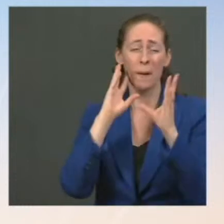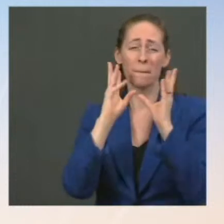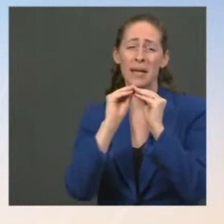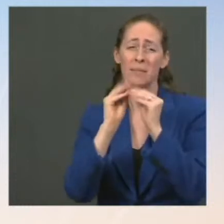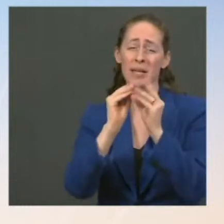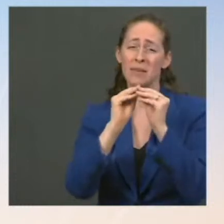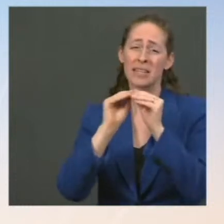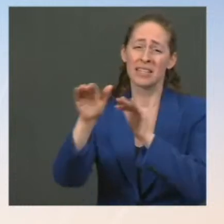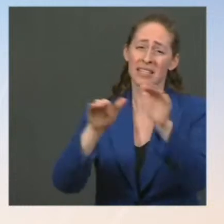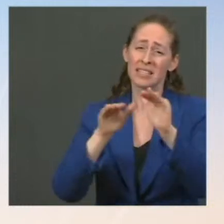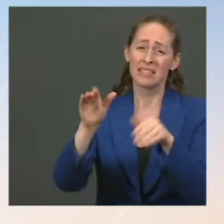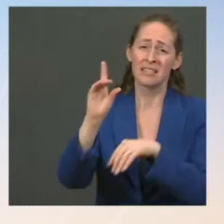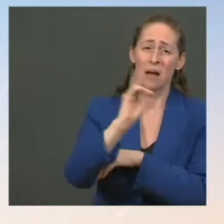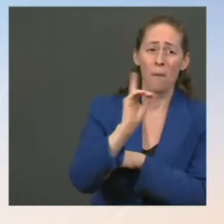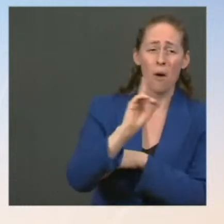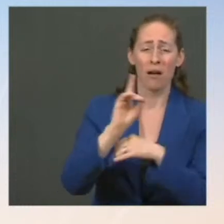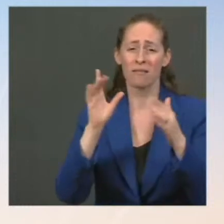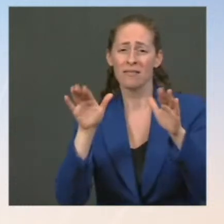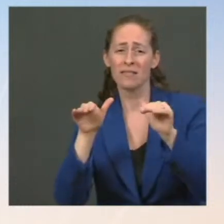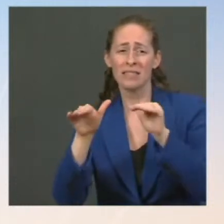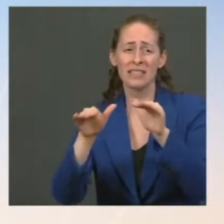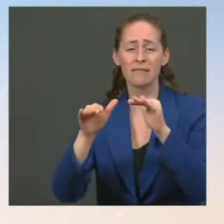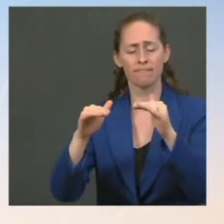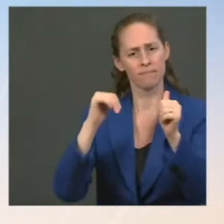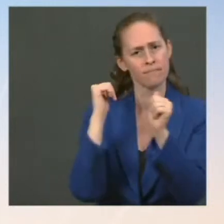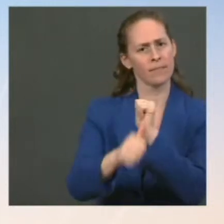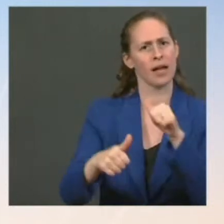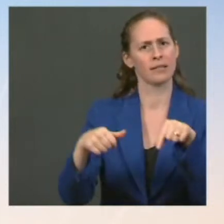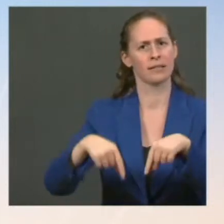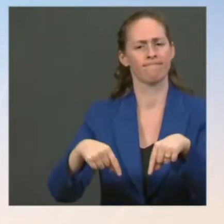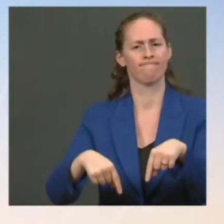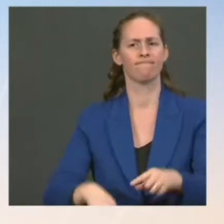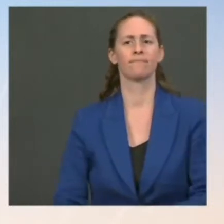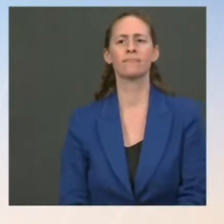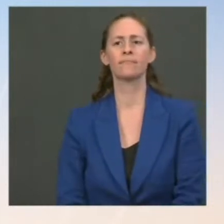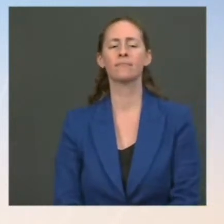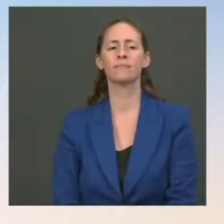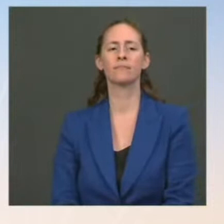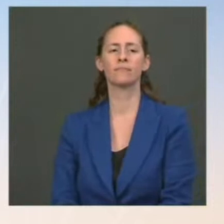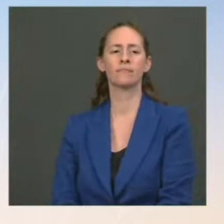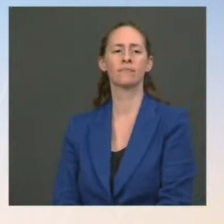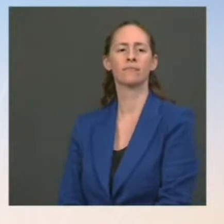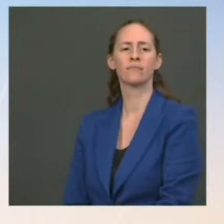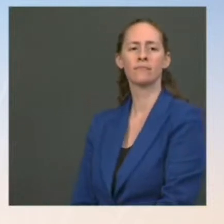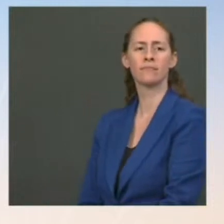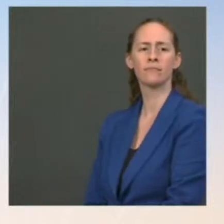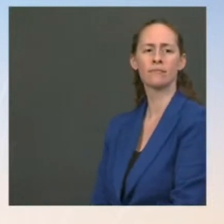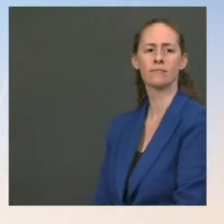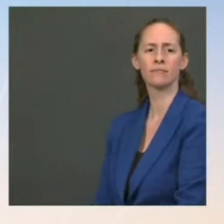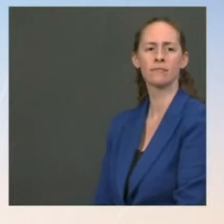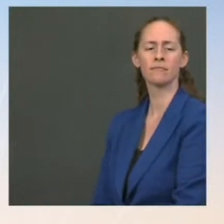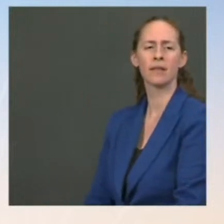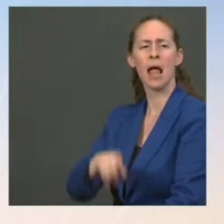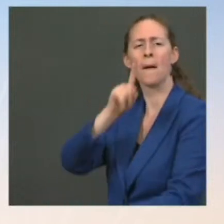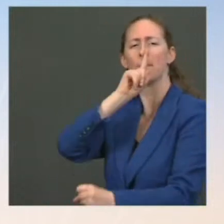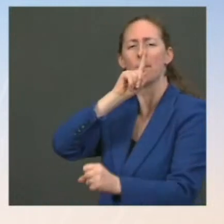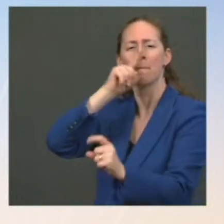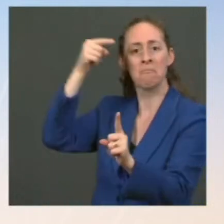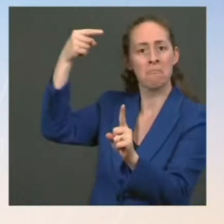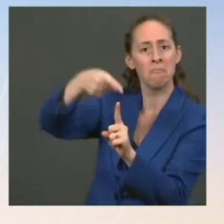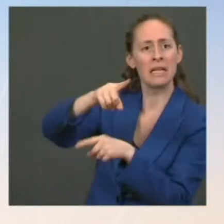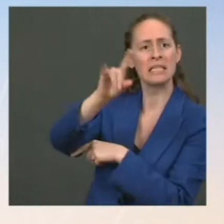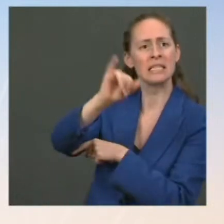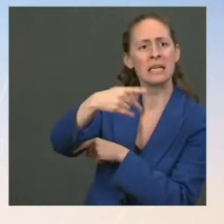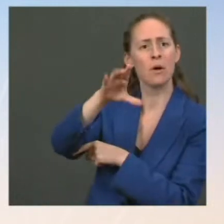positions to get this agenda moved forward. Democrats are obviously in control of the government, so it's not the zip code, it's the party. And he's the leader of the